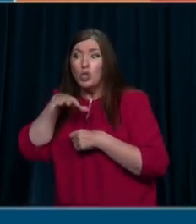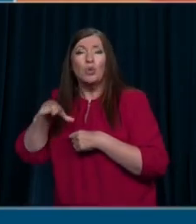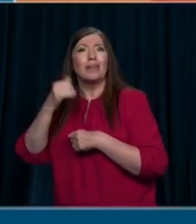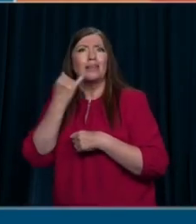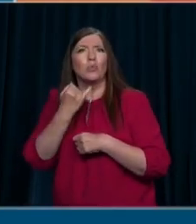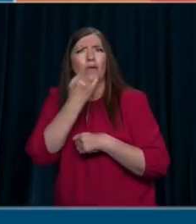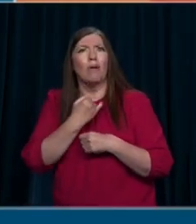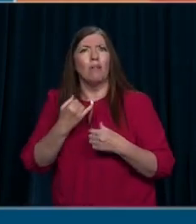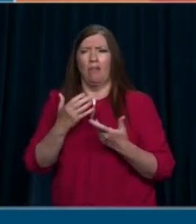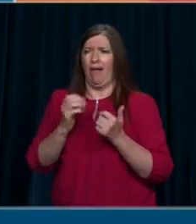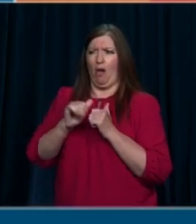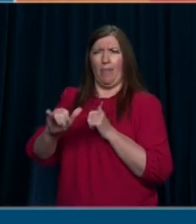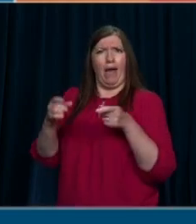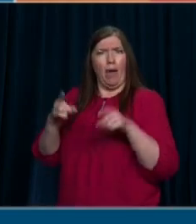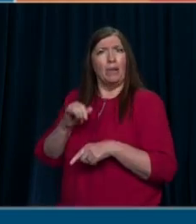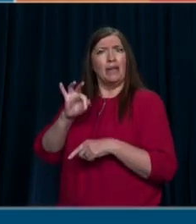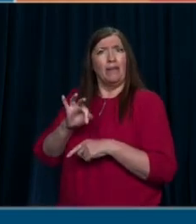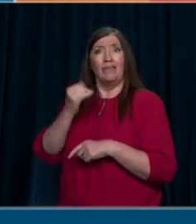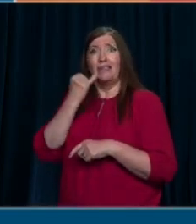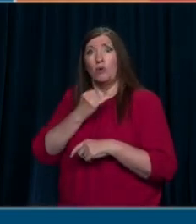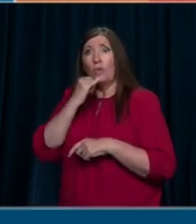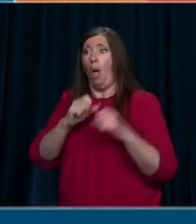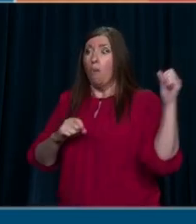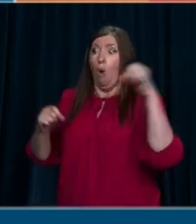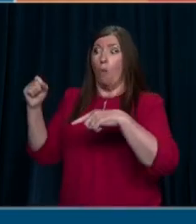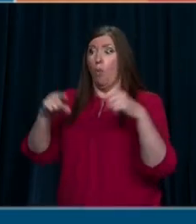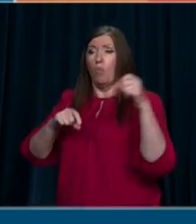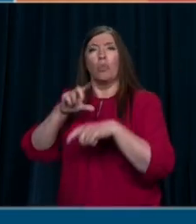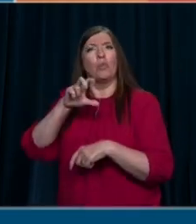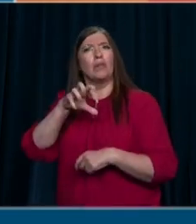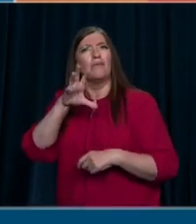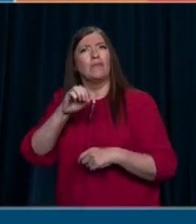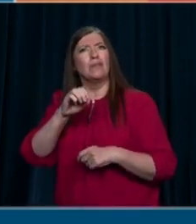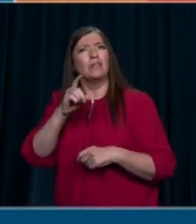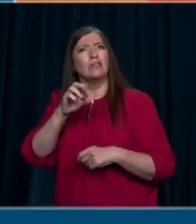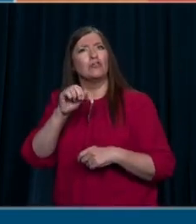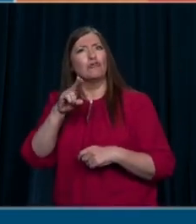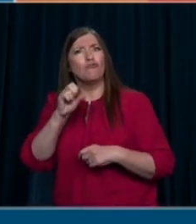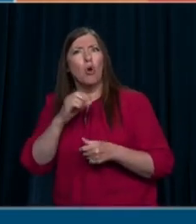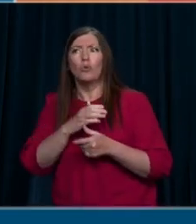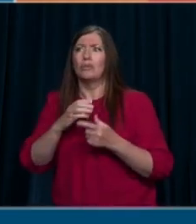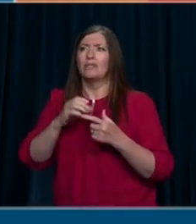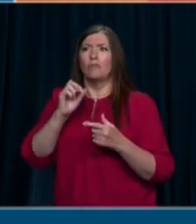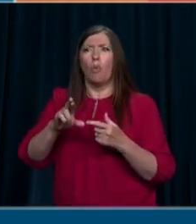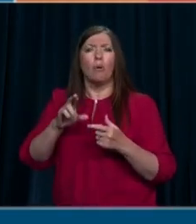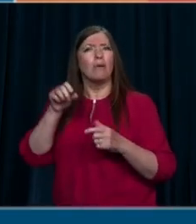think it would happen if Israel shot 350 drones and missiles into Tehran?